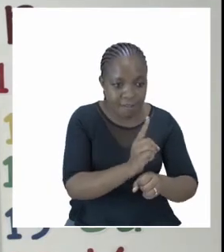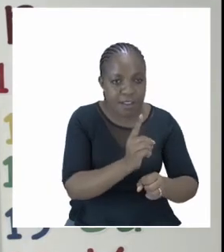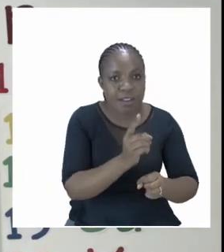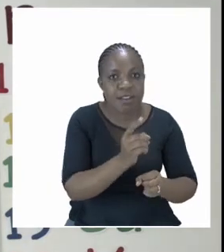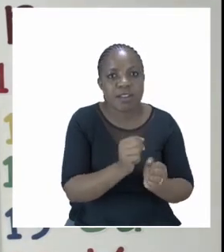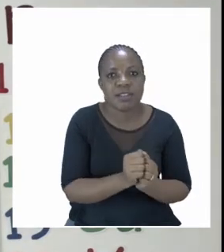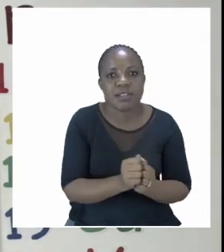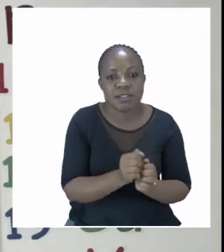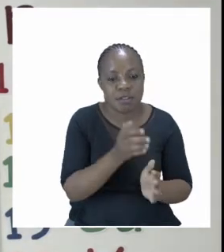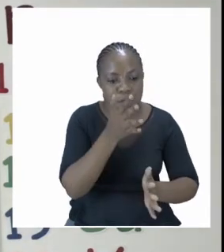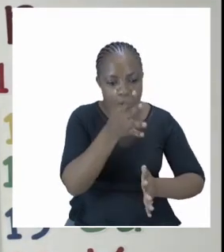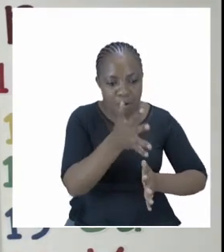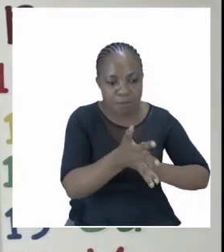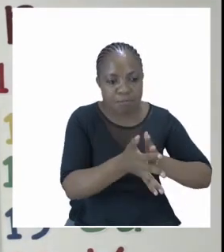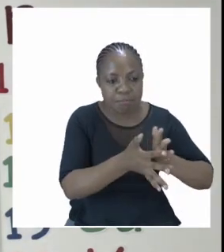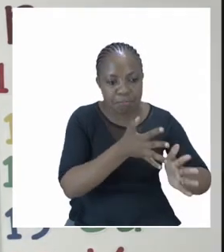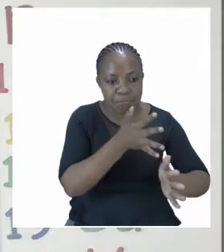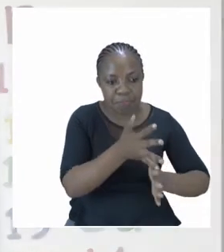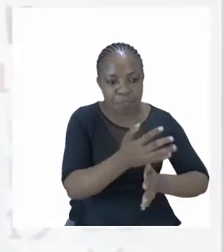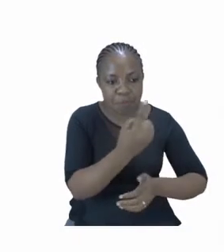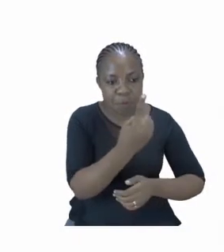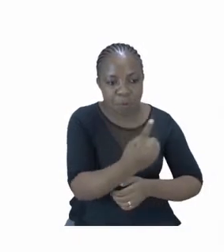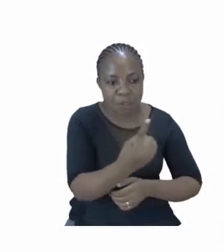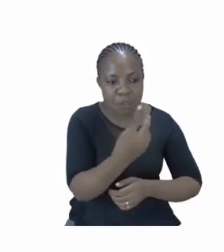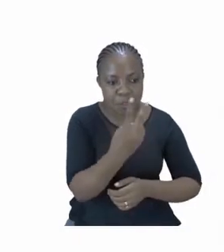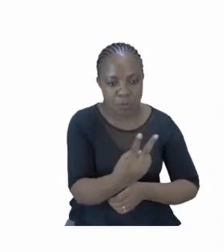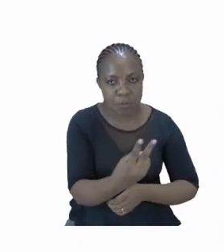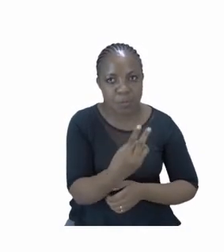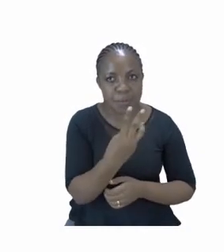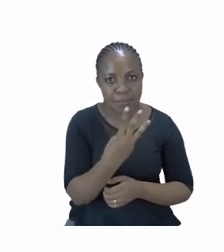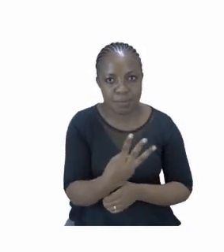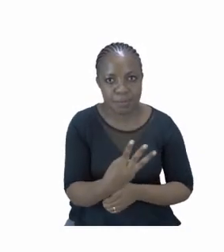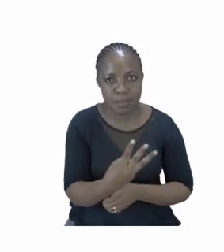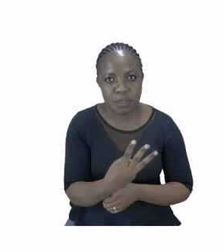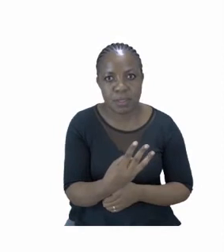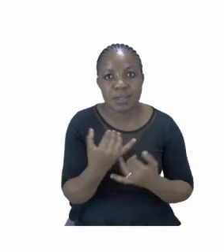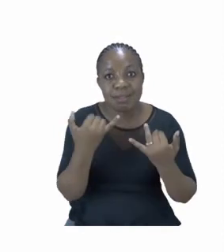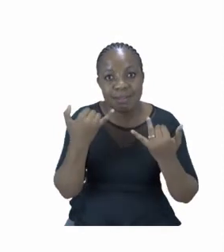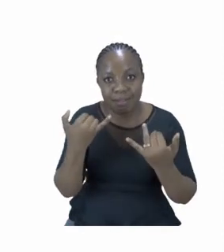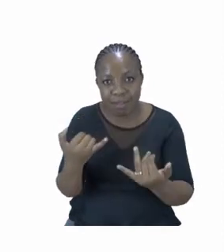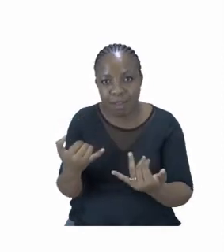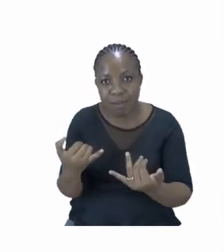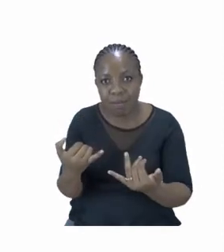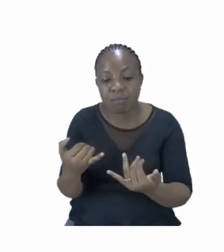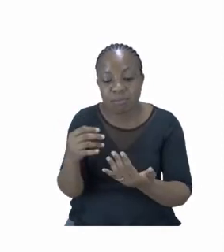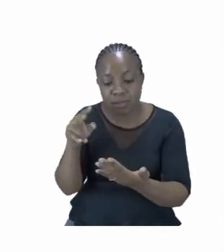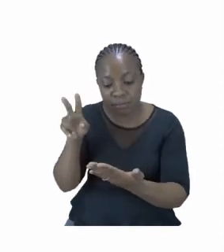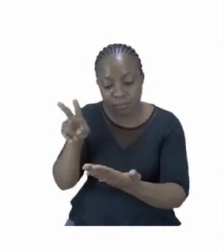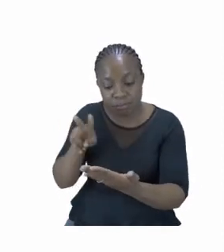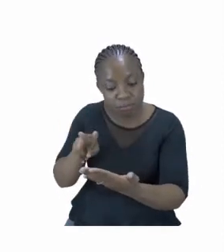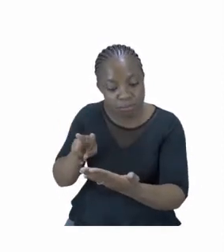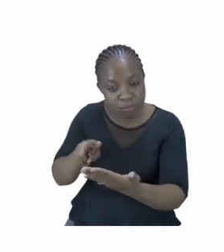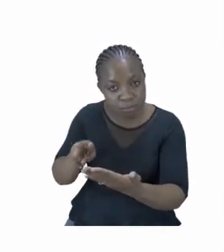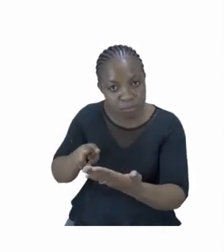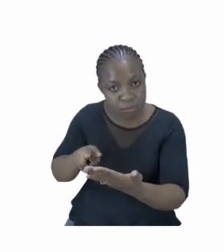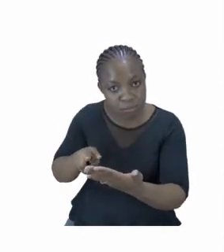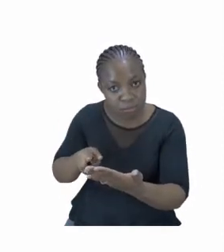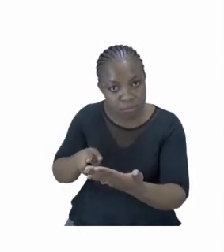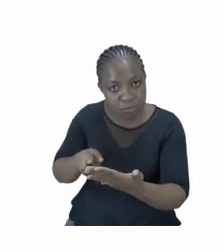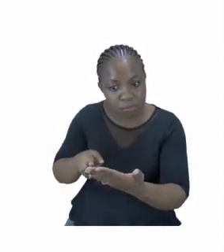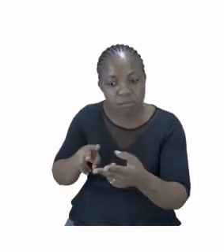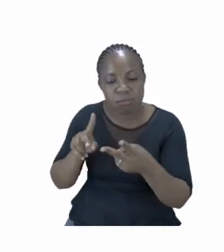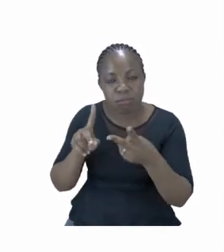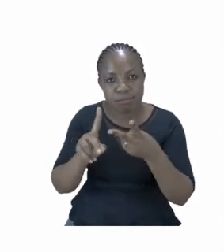our exercise. We have the reading side and then we have the tracing